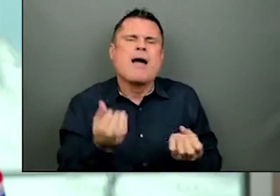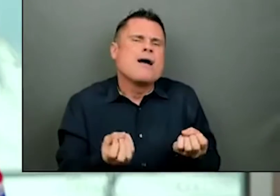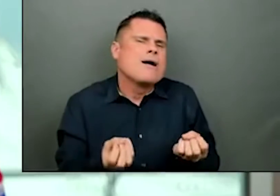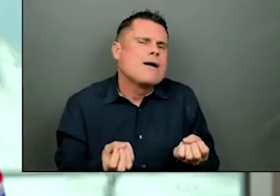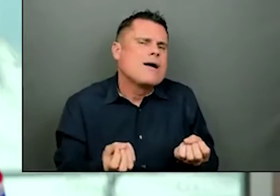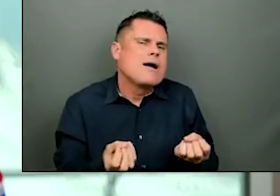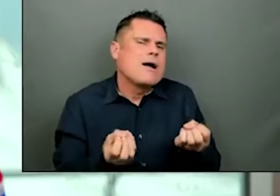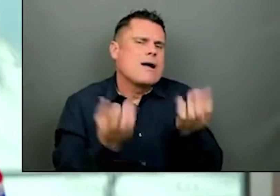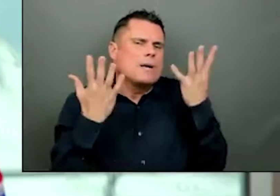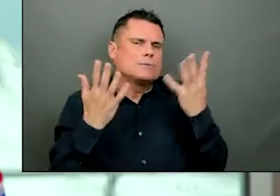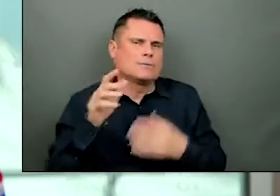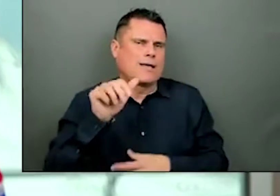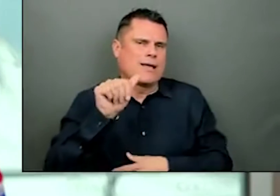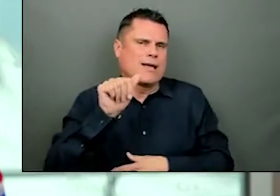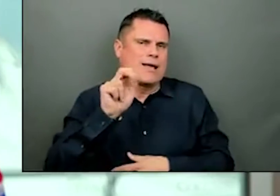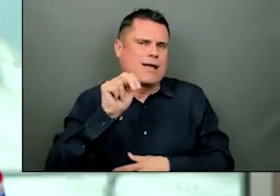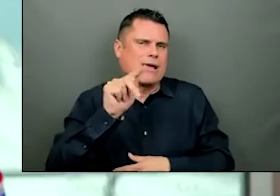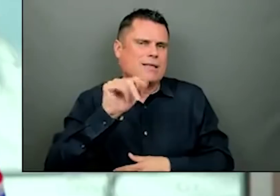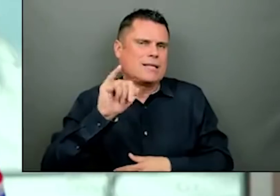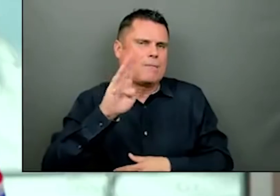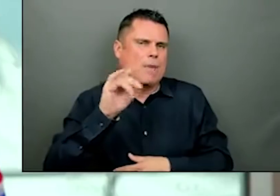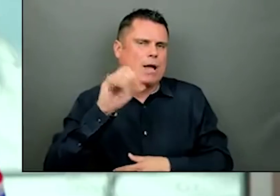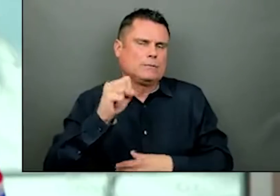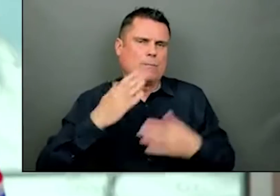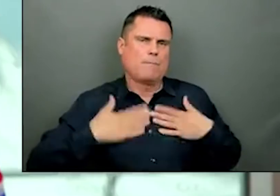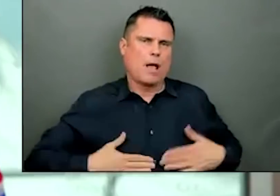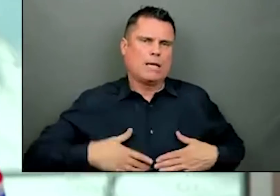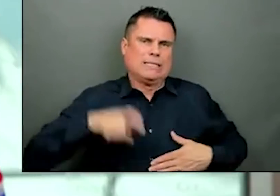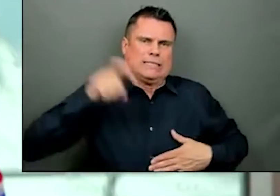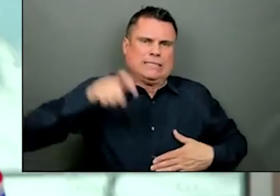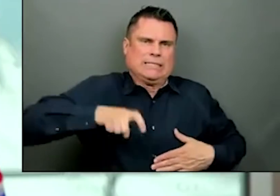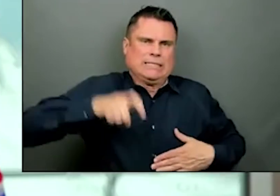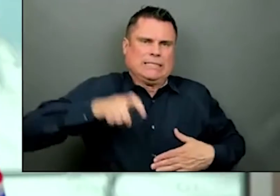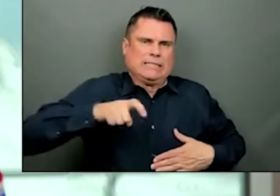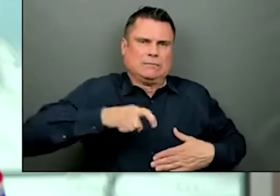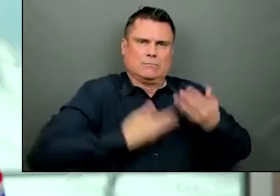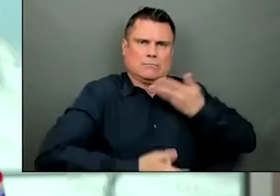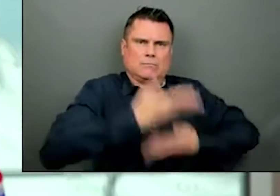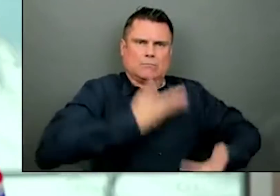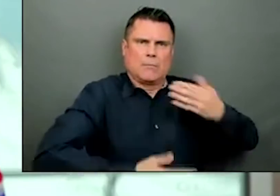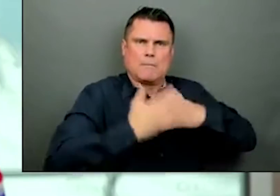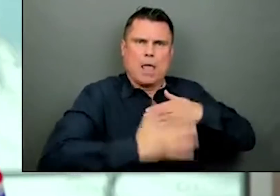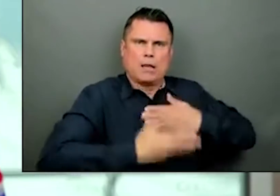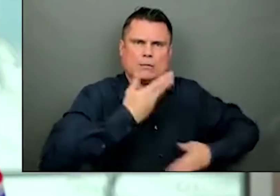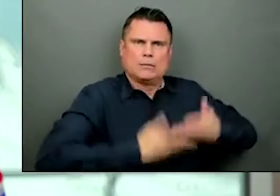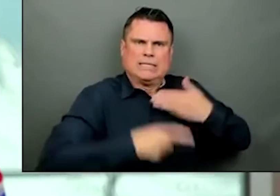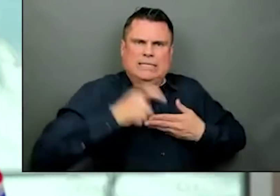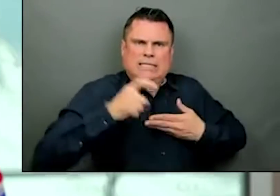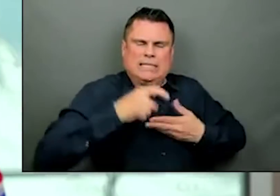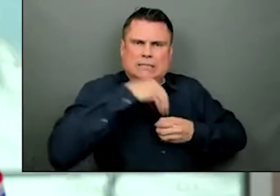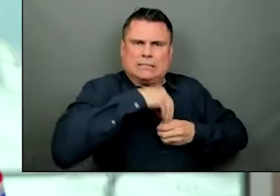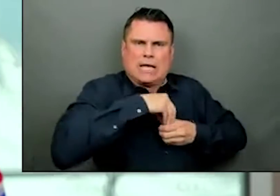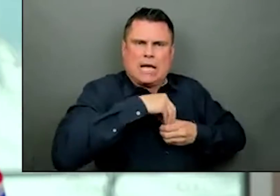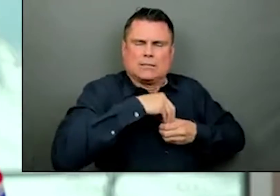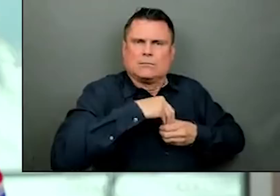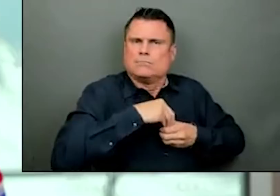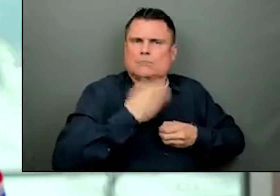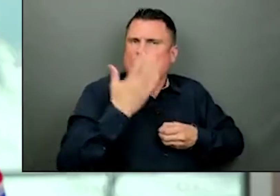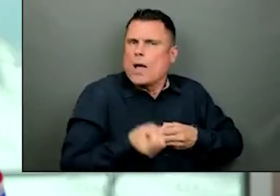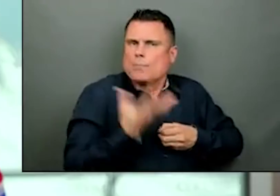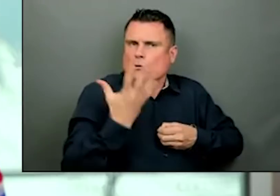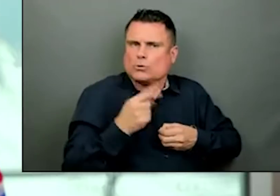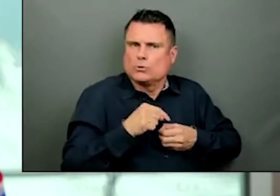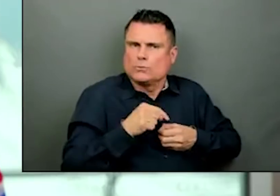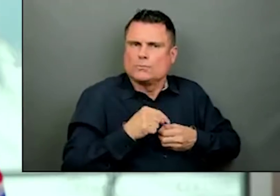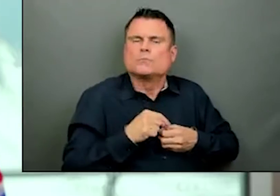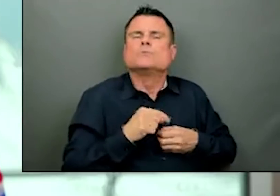correlate of protection. So if antibody levels don't get as high in some people, and we saw a study including some from